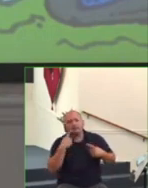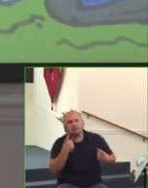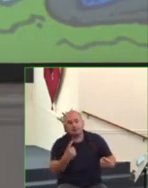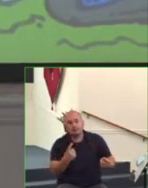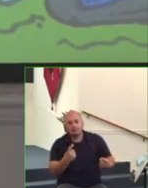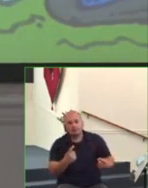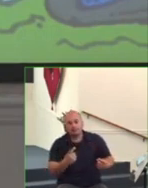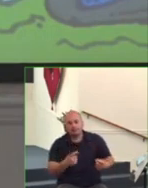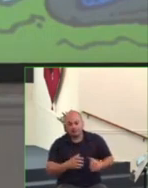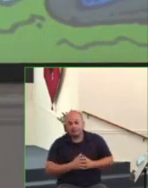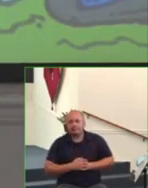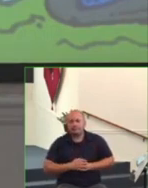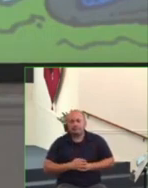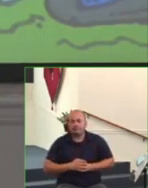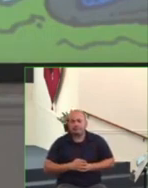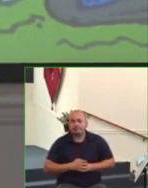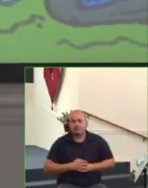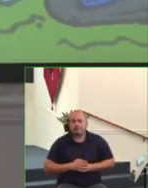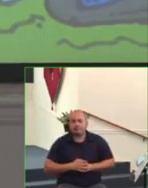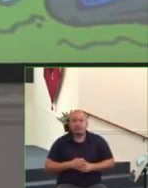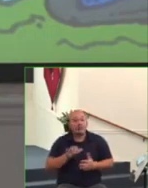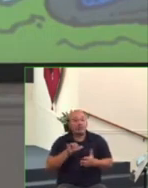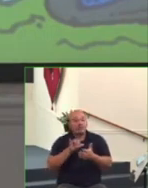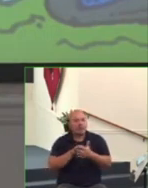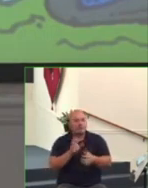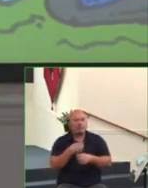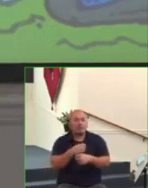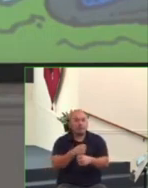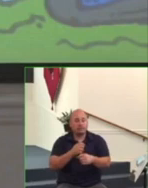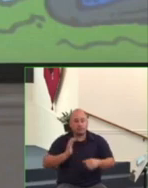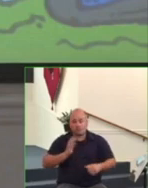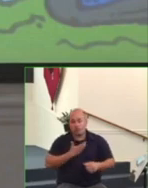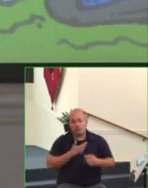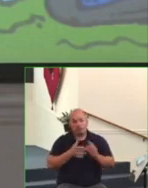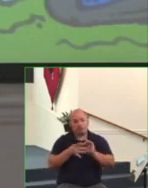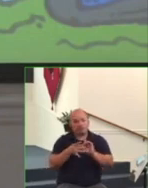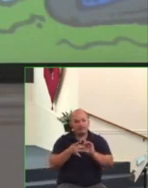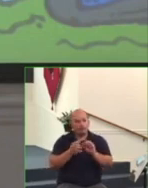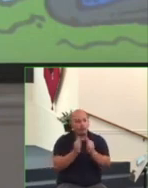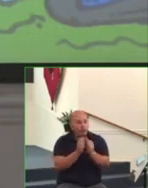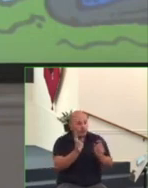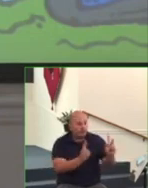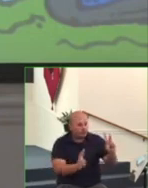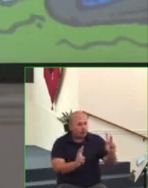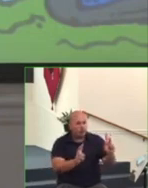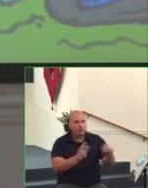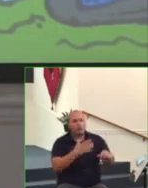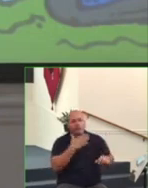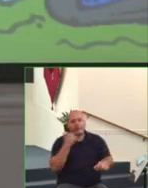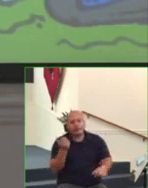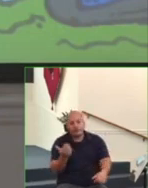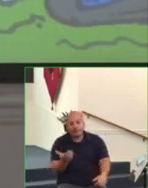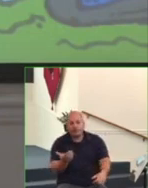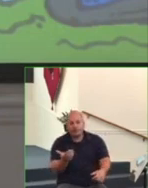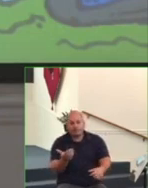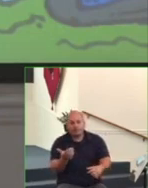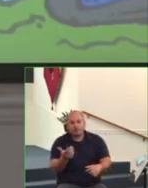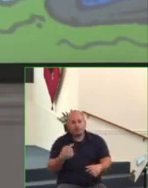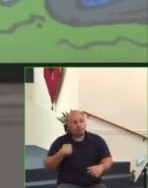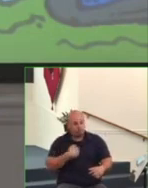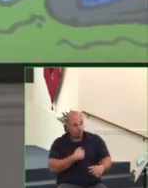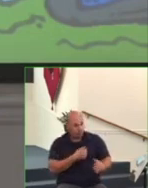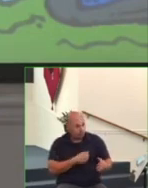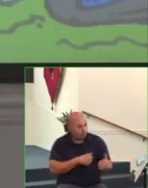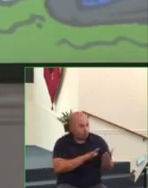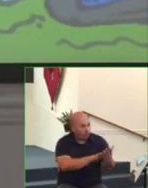This makes our relationships with other people better too. It fills us with wisdom and grace. And grace